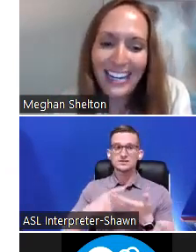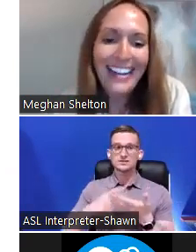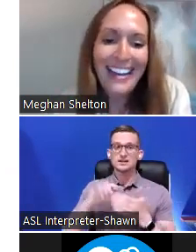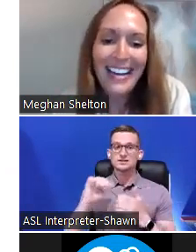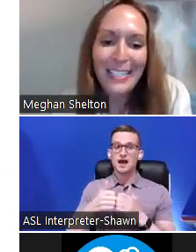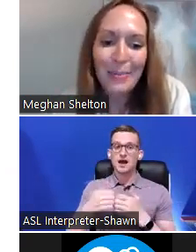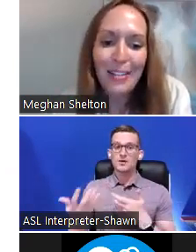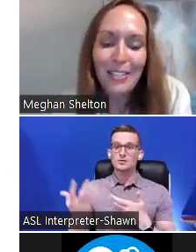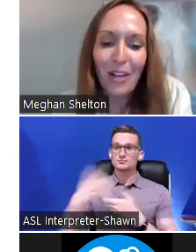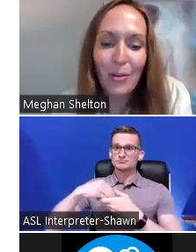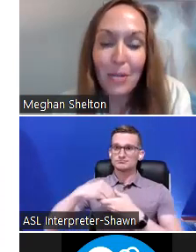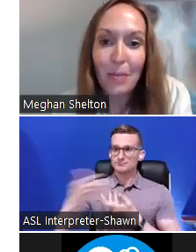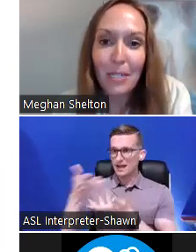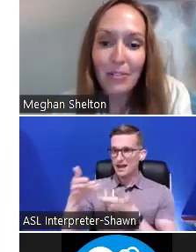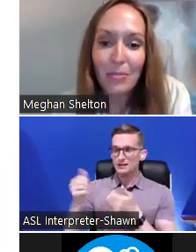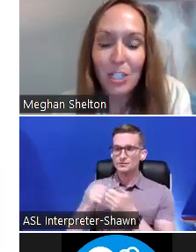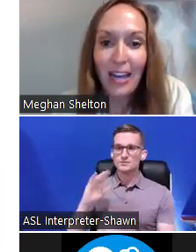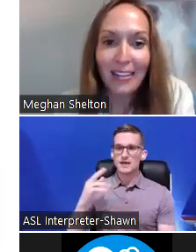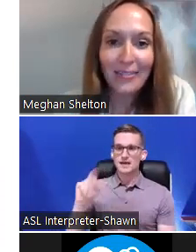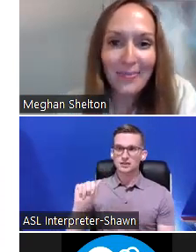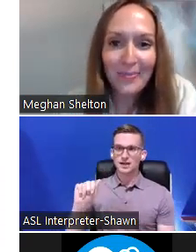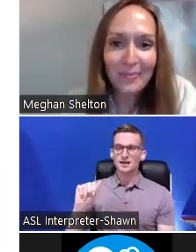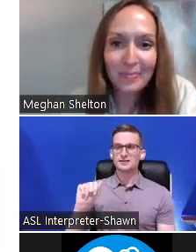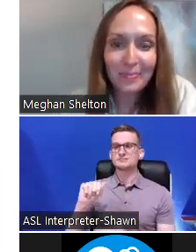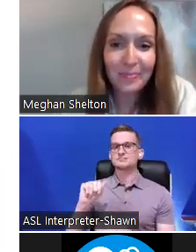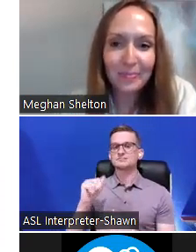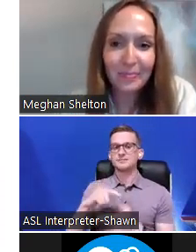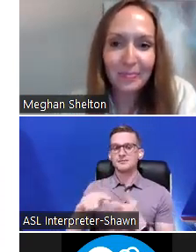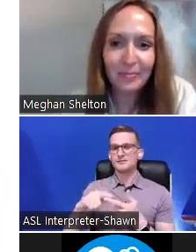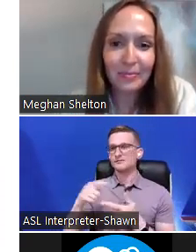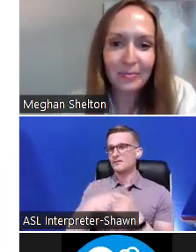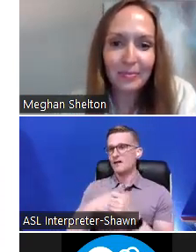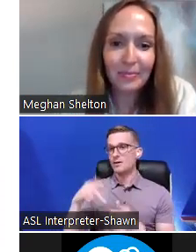BHA, as well as follow-up topics from chat.